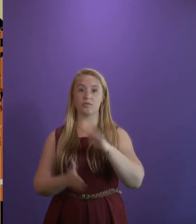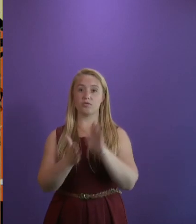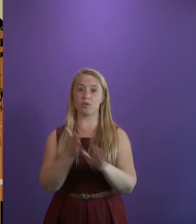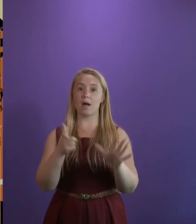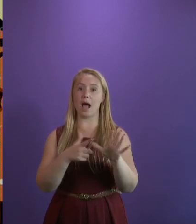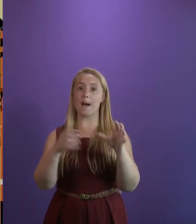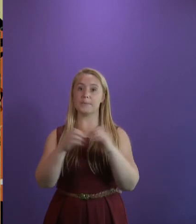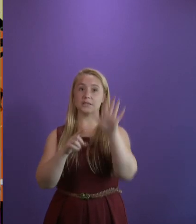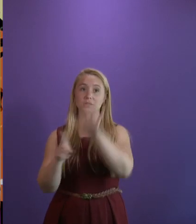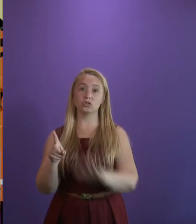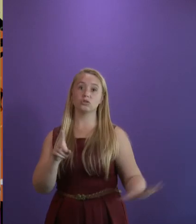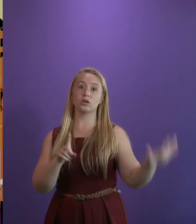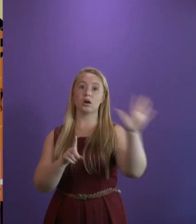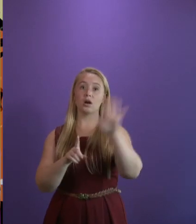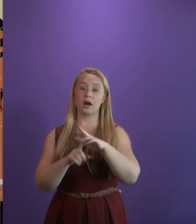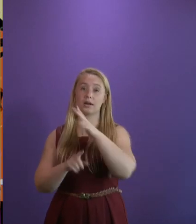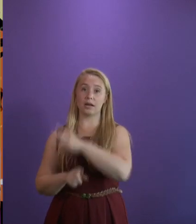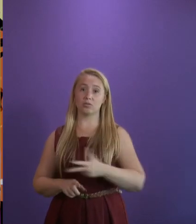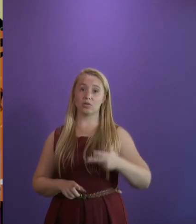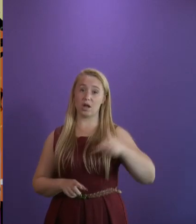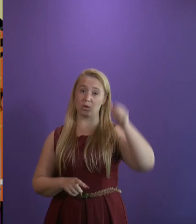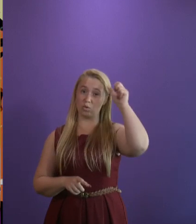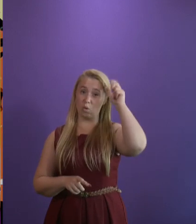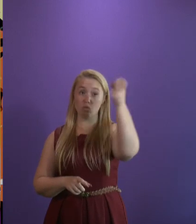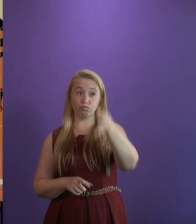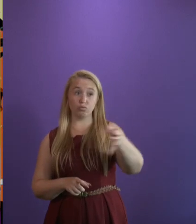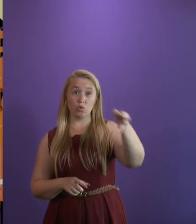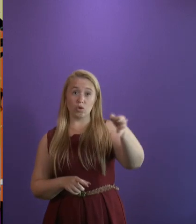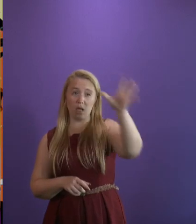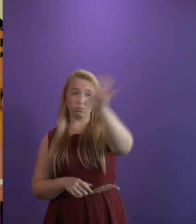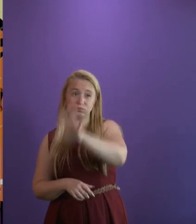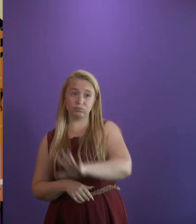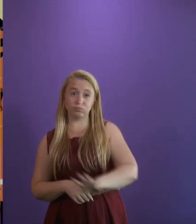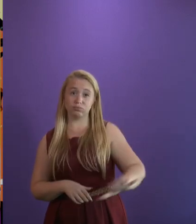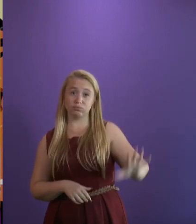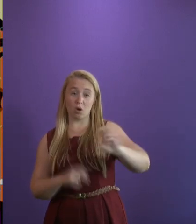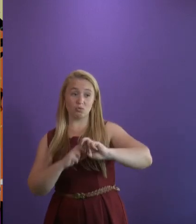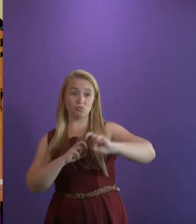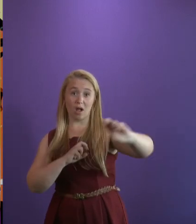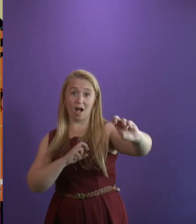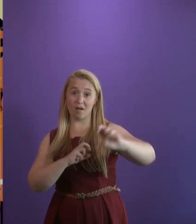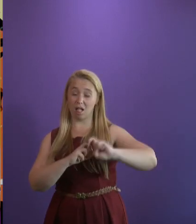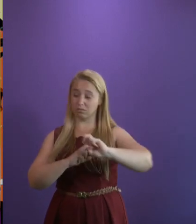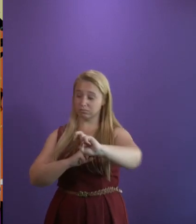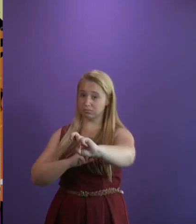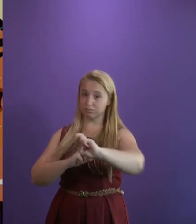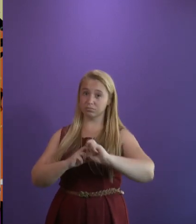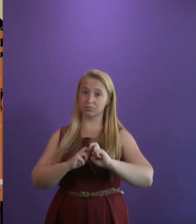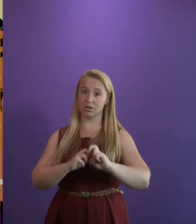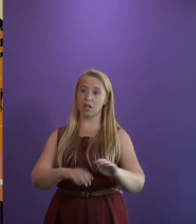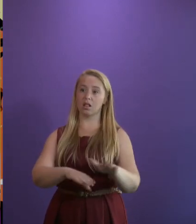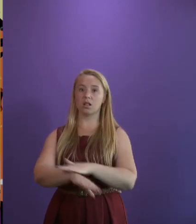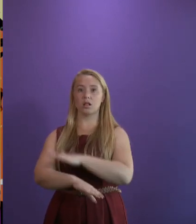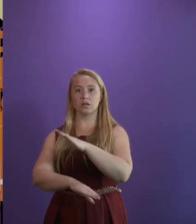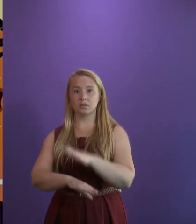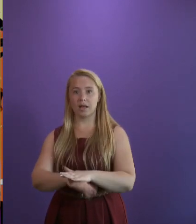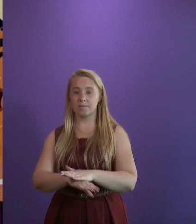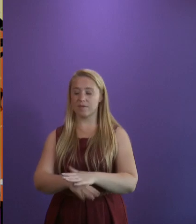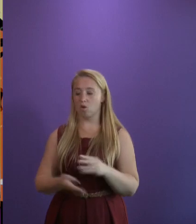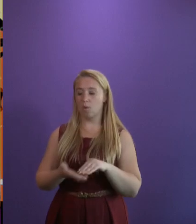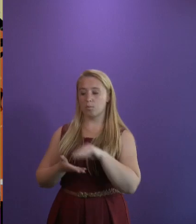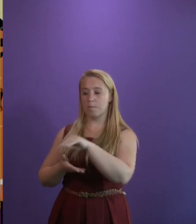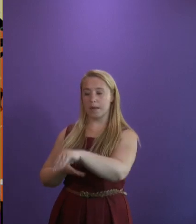and I know the problem of huge rural areas. I mean, takes so long to travel from one area to another. If you are paying a childminder, if you